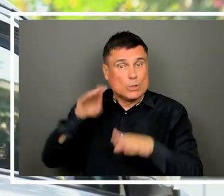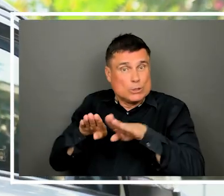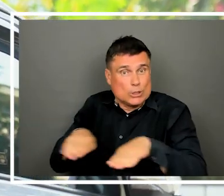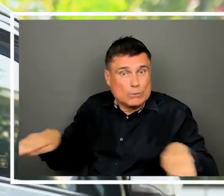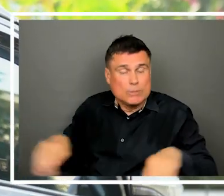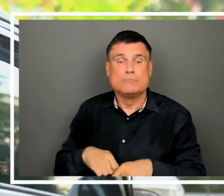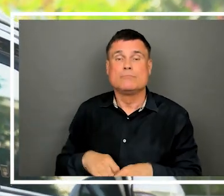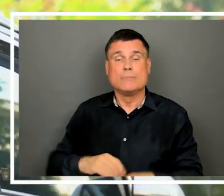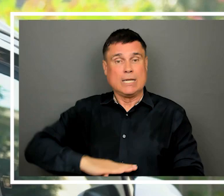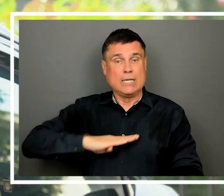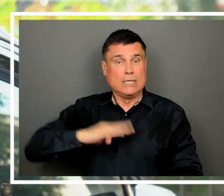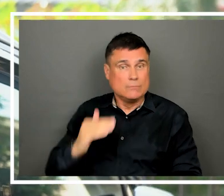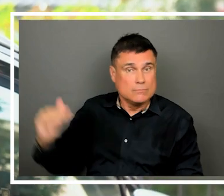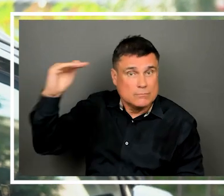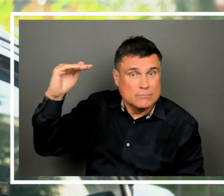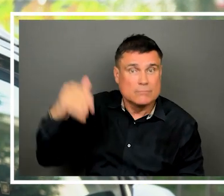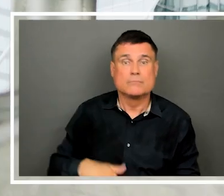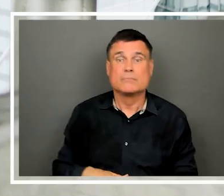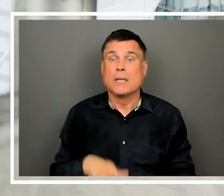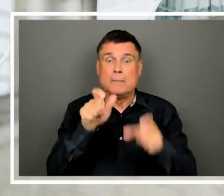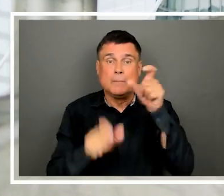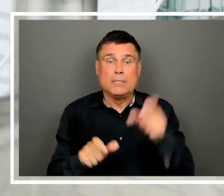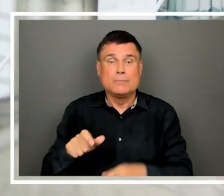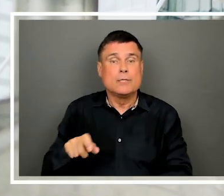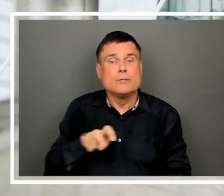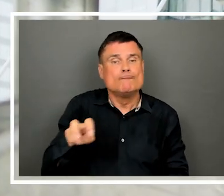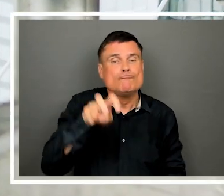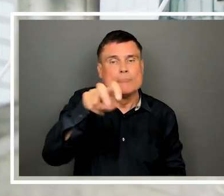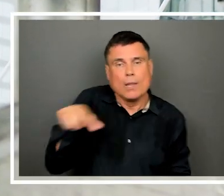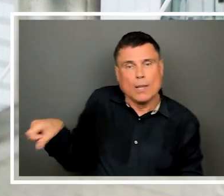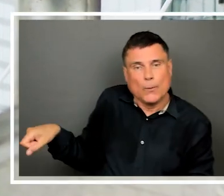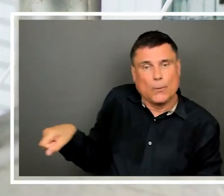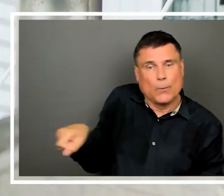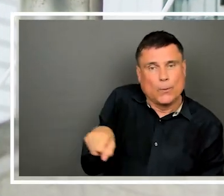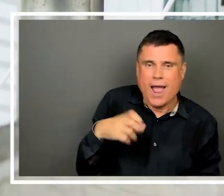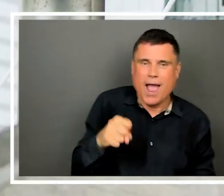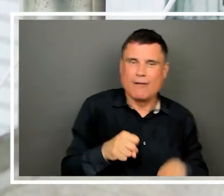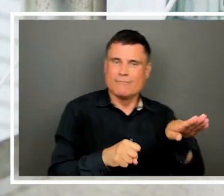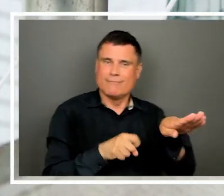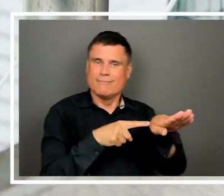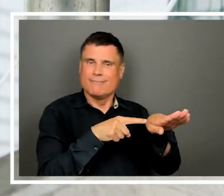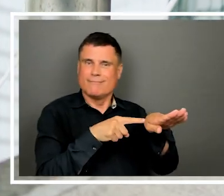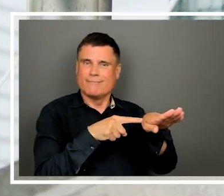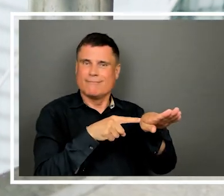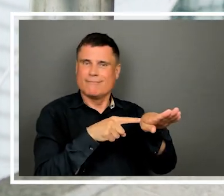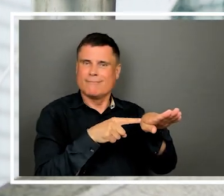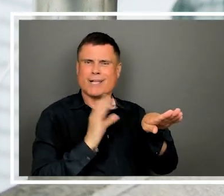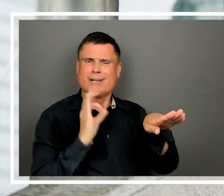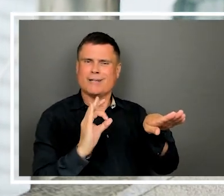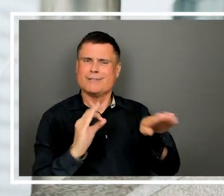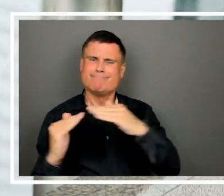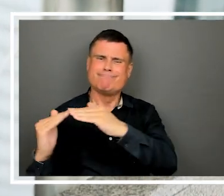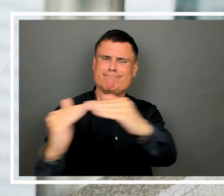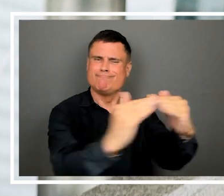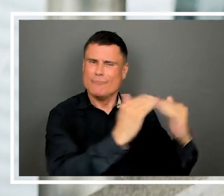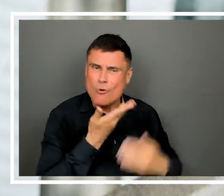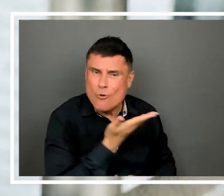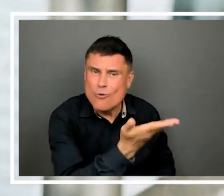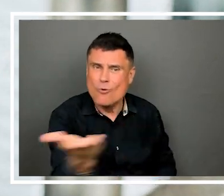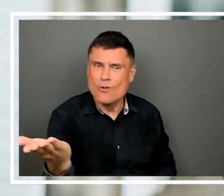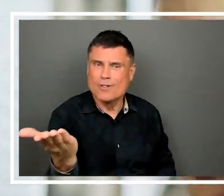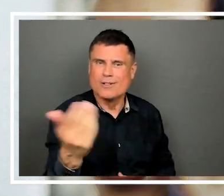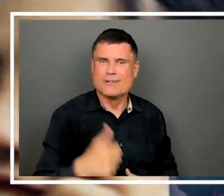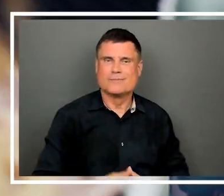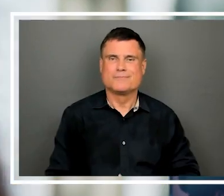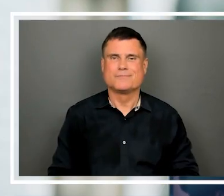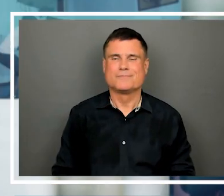older adults, and even people traveling with carts or suitcases. In this way, accessibility benefits